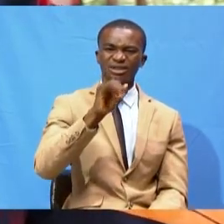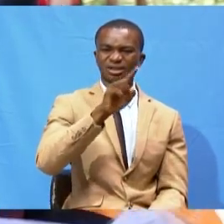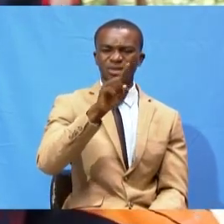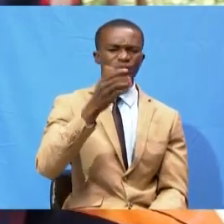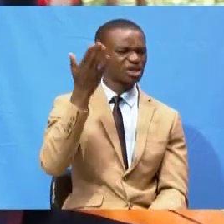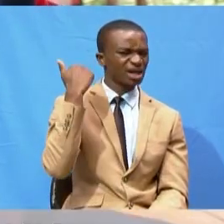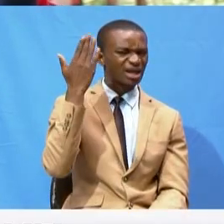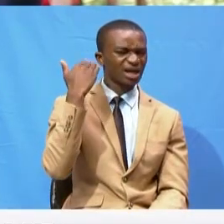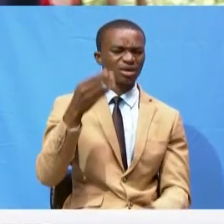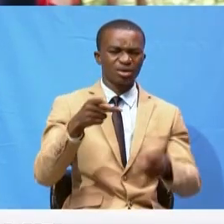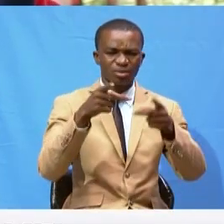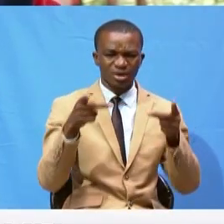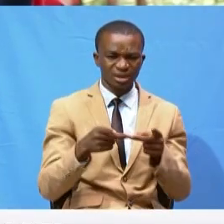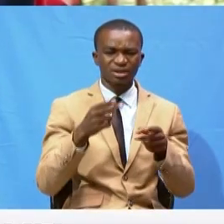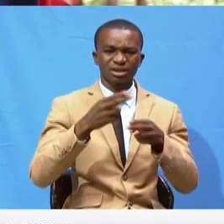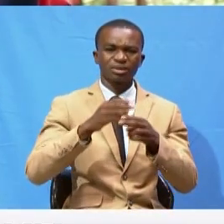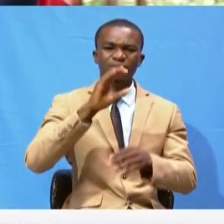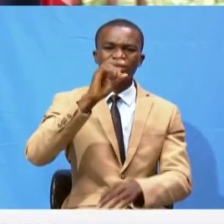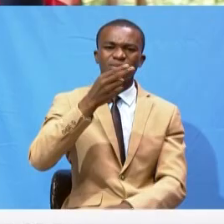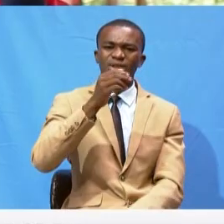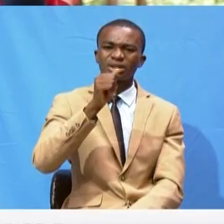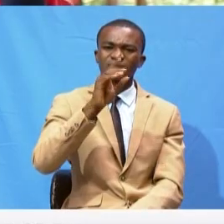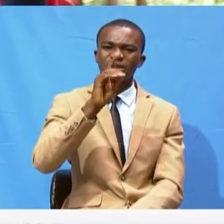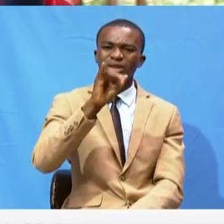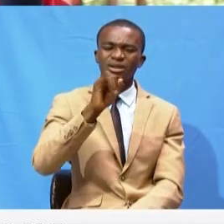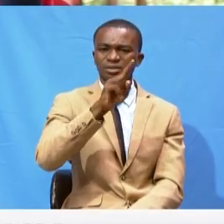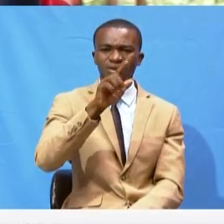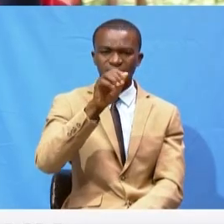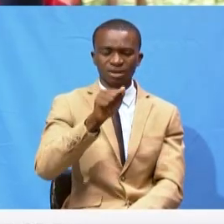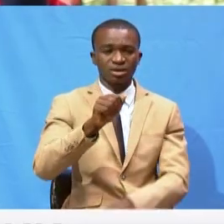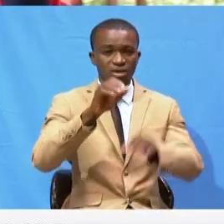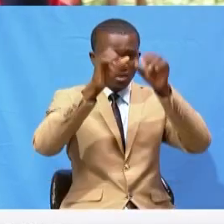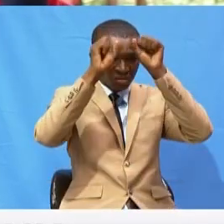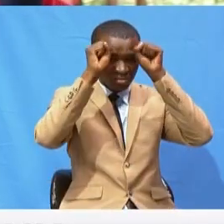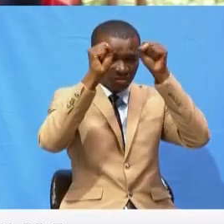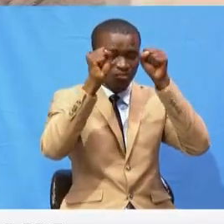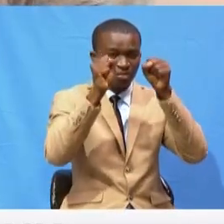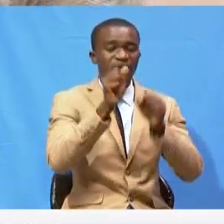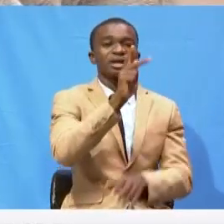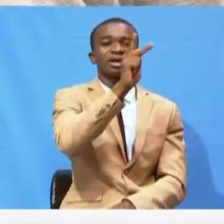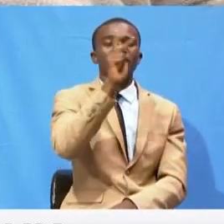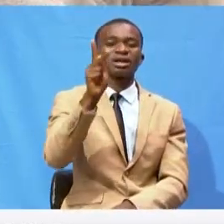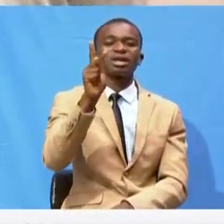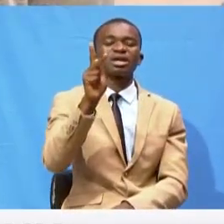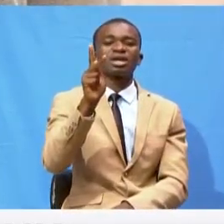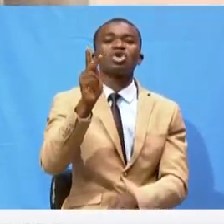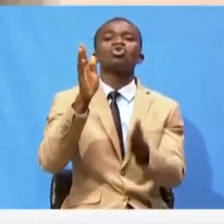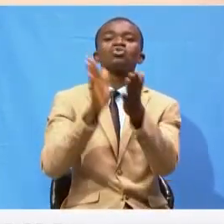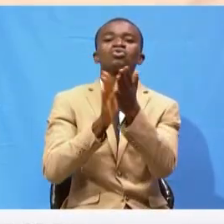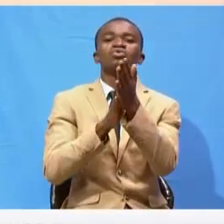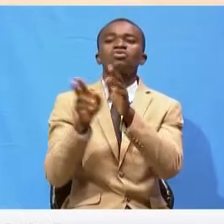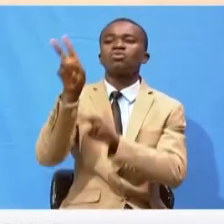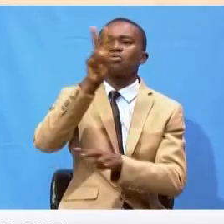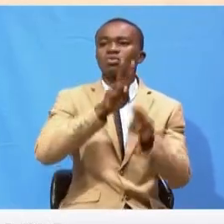with the Land Rover at Chadiza Day Secondary School. That time it was called Chadiza Middle School. I was